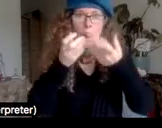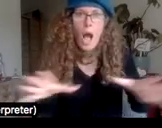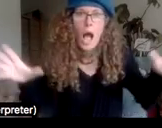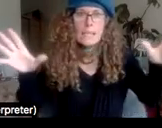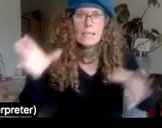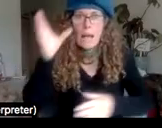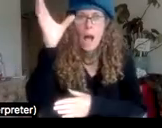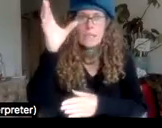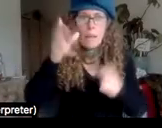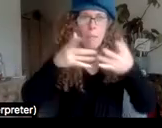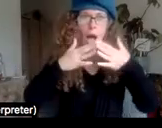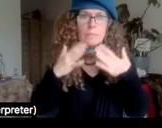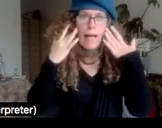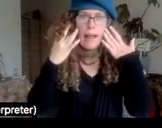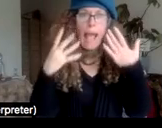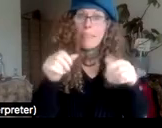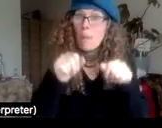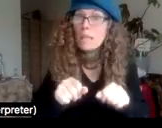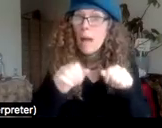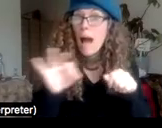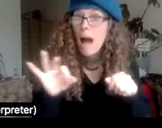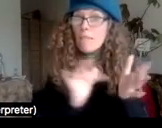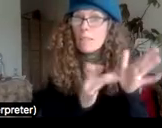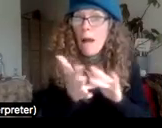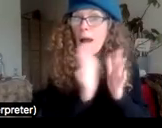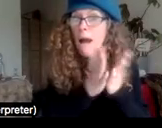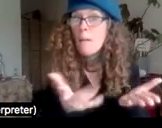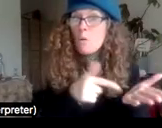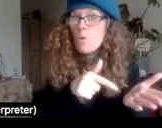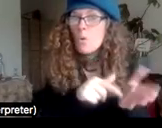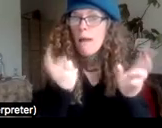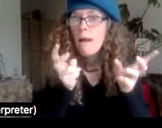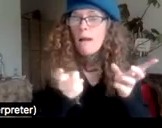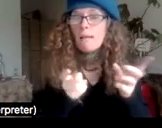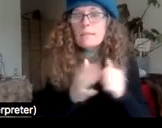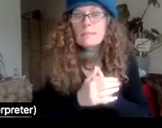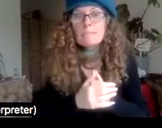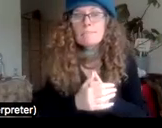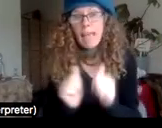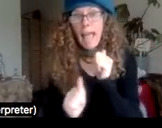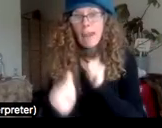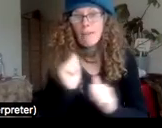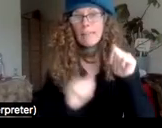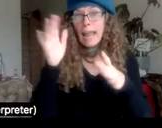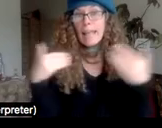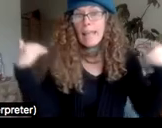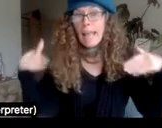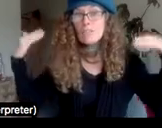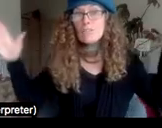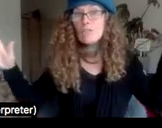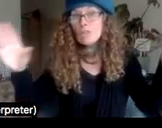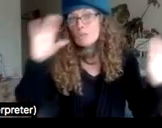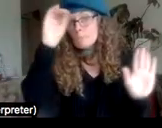hospitality and the possibility of, as the Bible says, entertaining